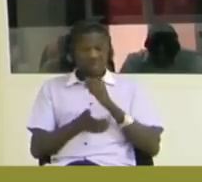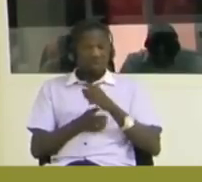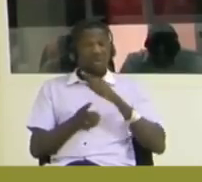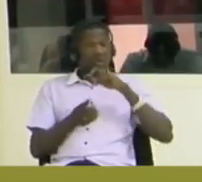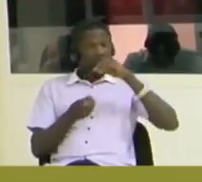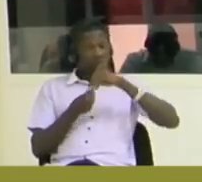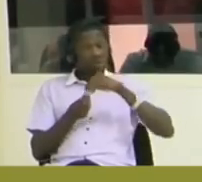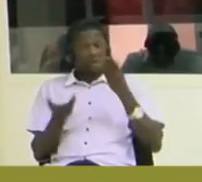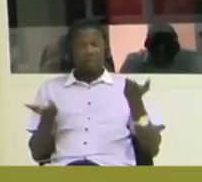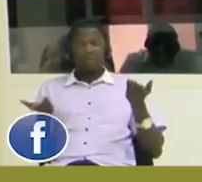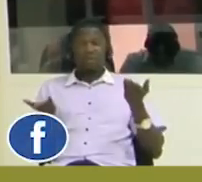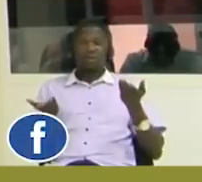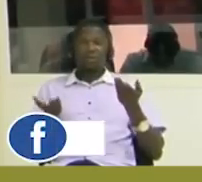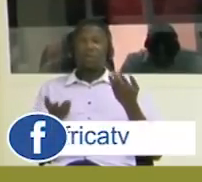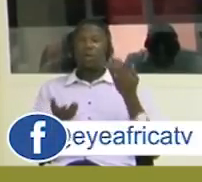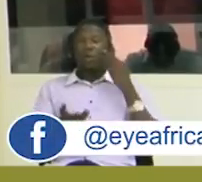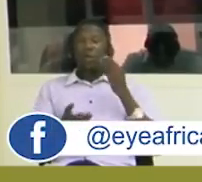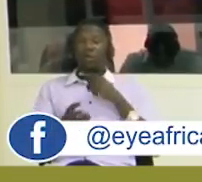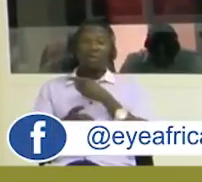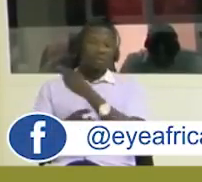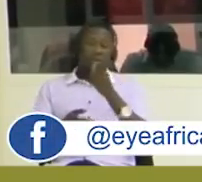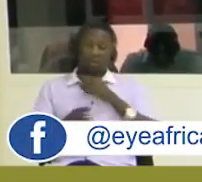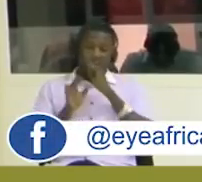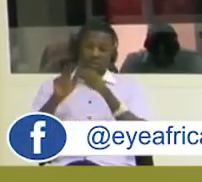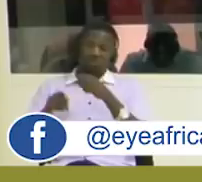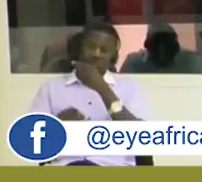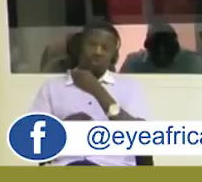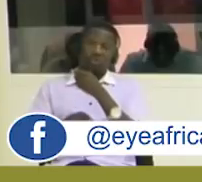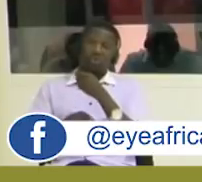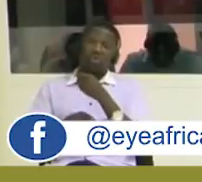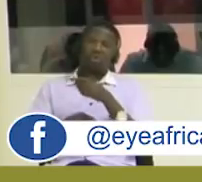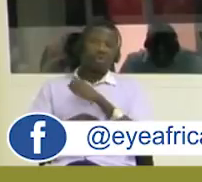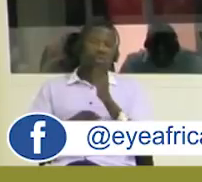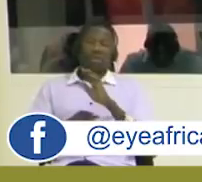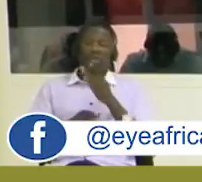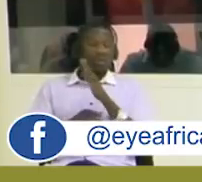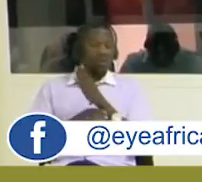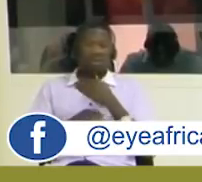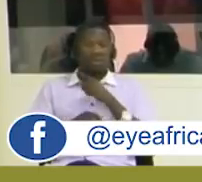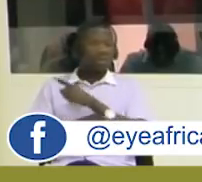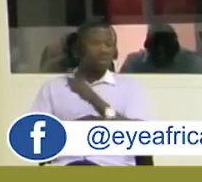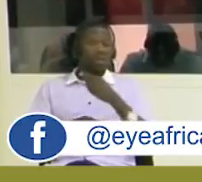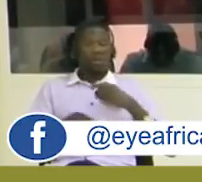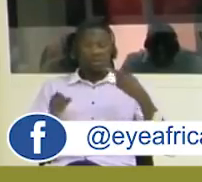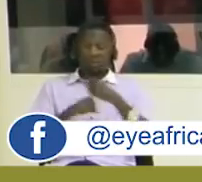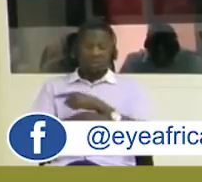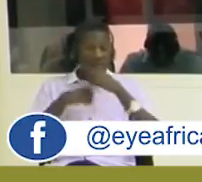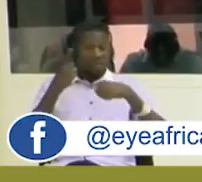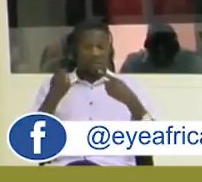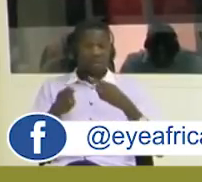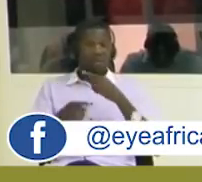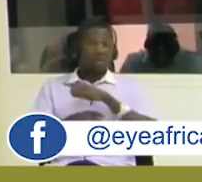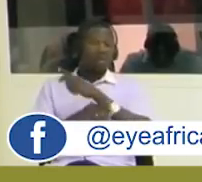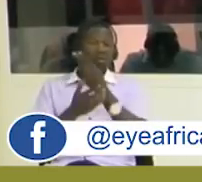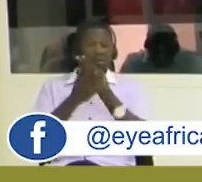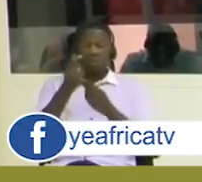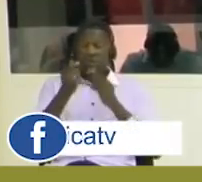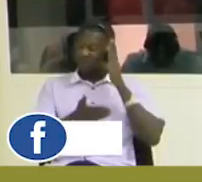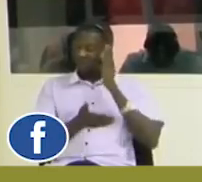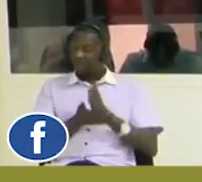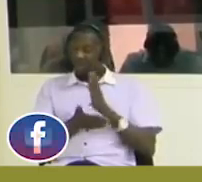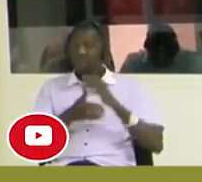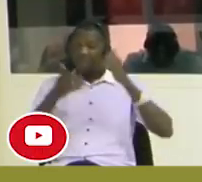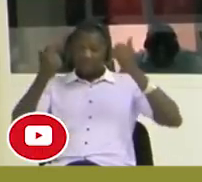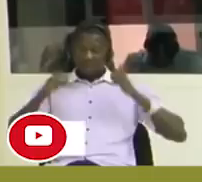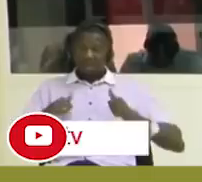point. So when they dropped you off, it's not an issue that they are mistaken about. They are both consistent that it happened